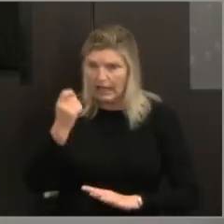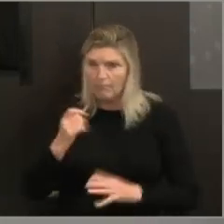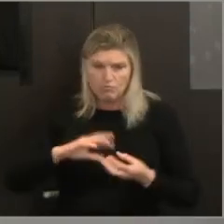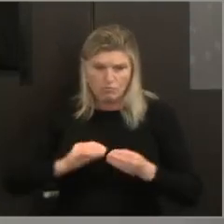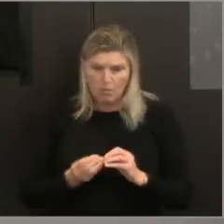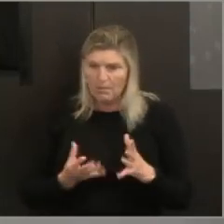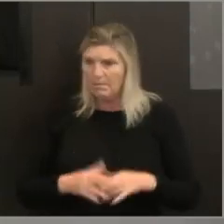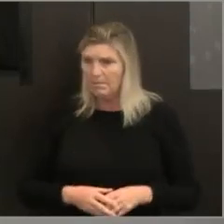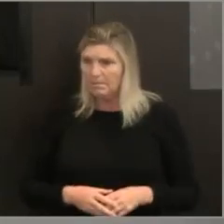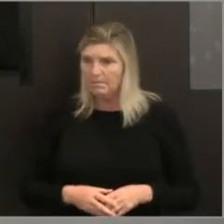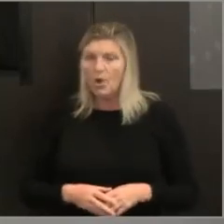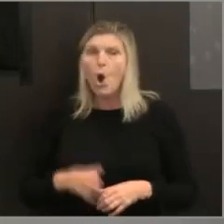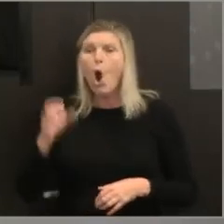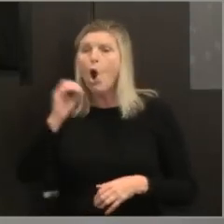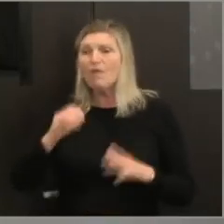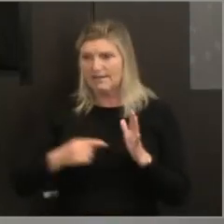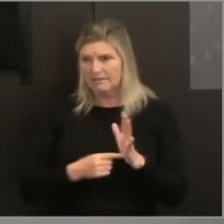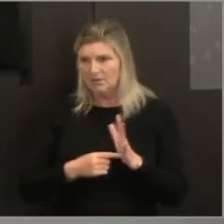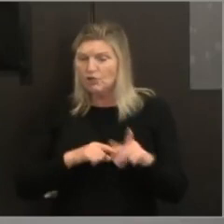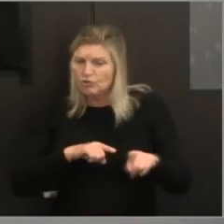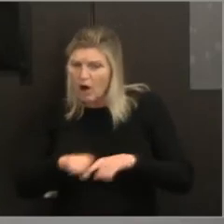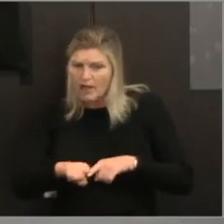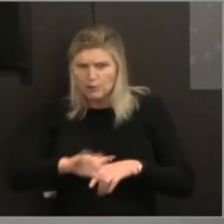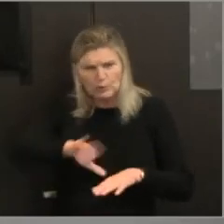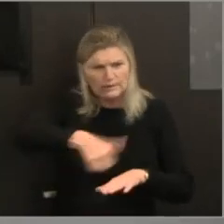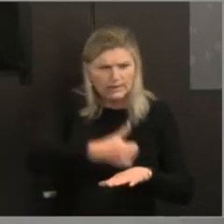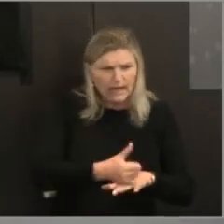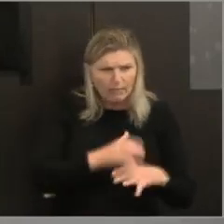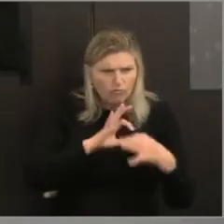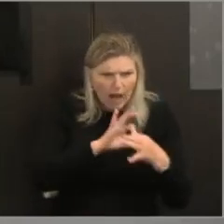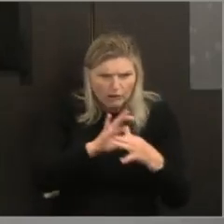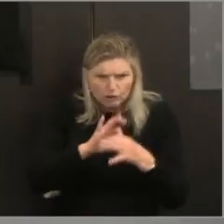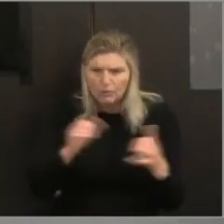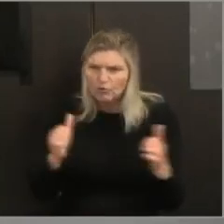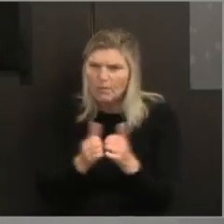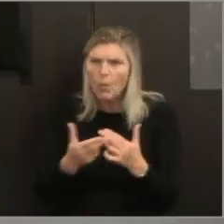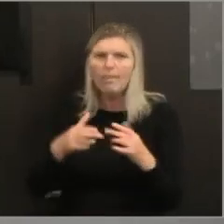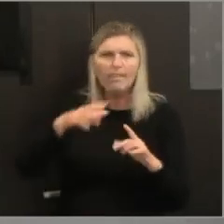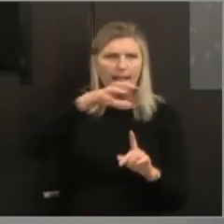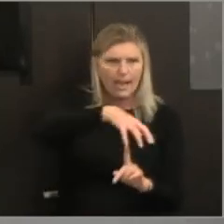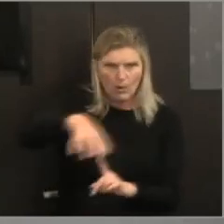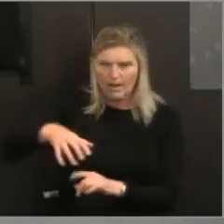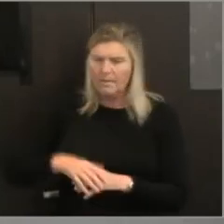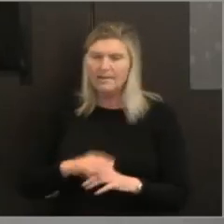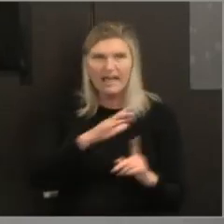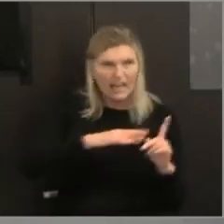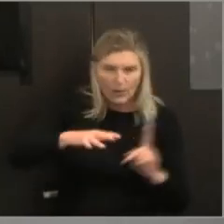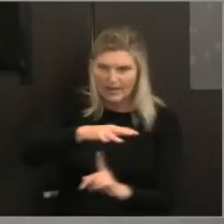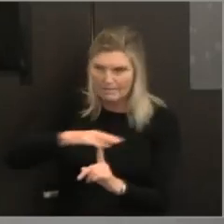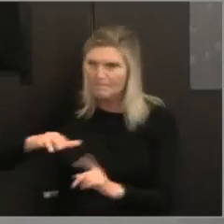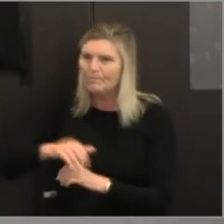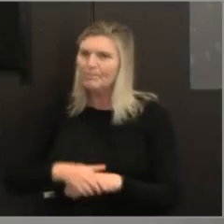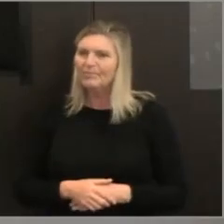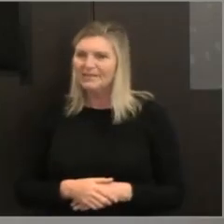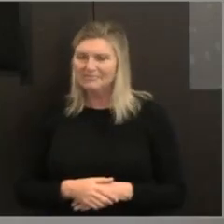to establish relationship agreements with iwi. While those agreements are a positive